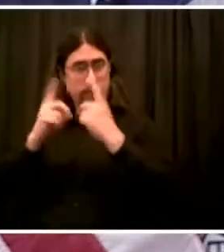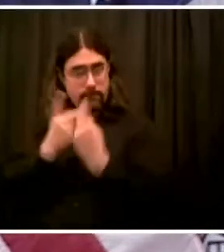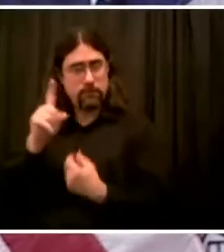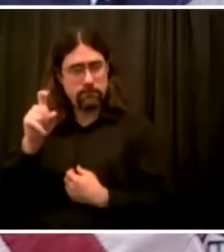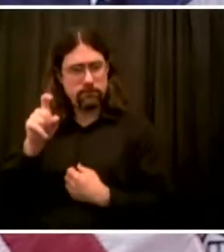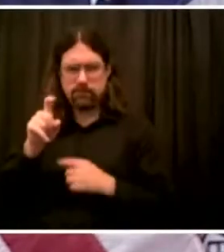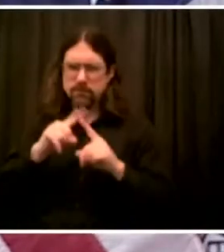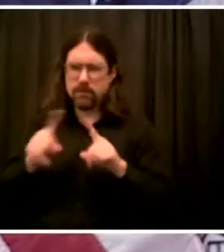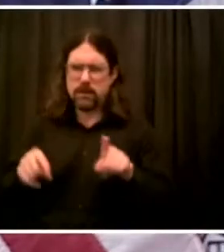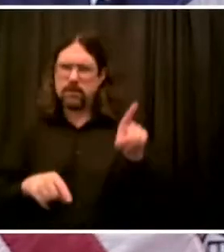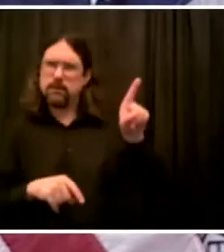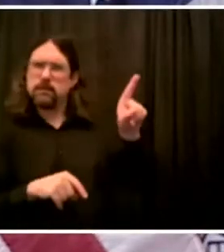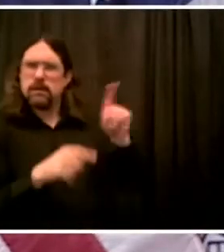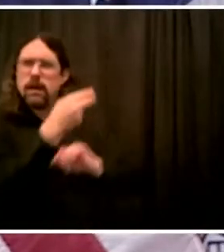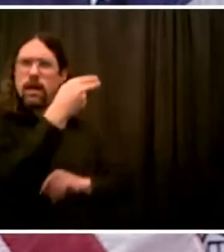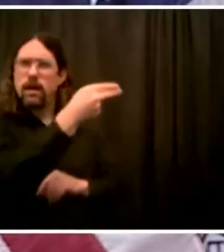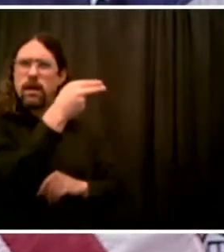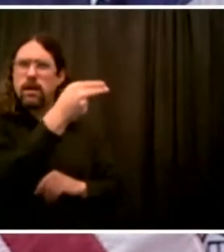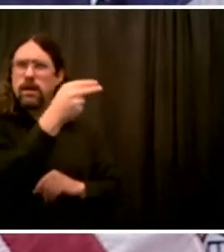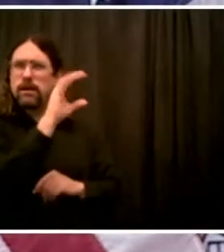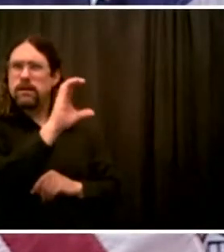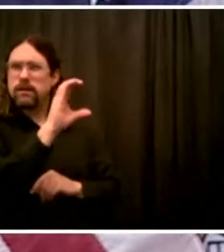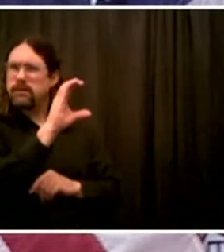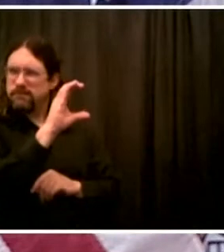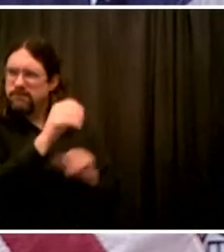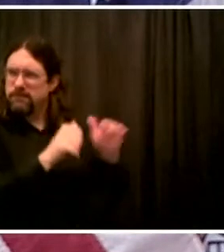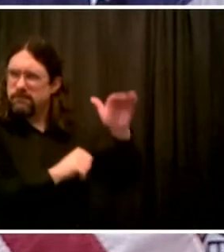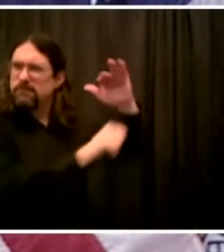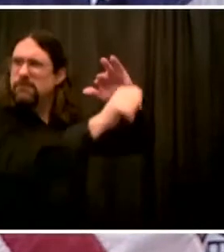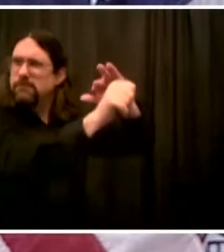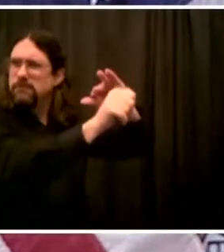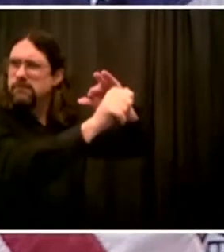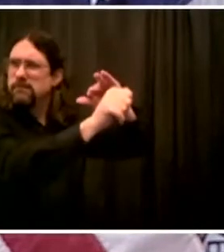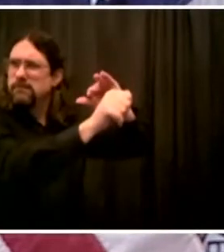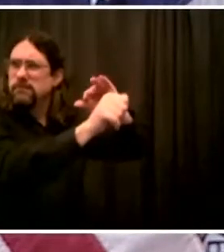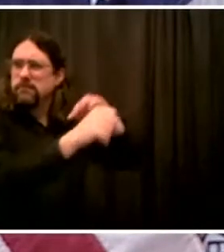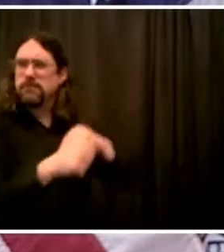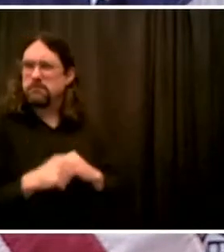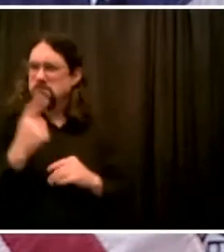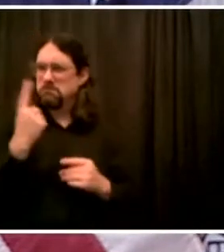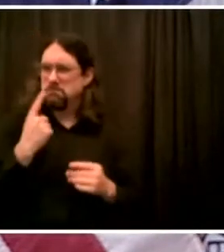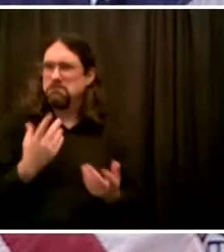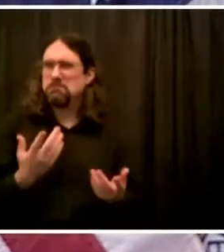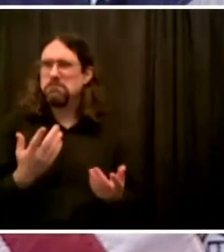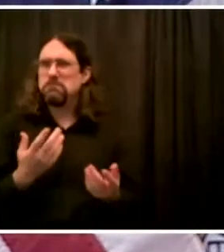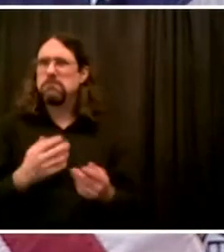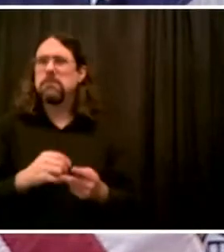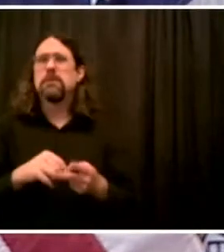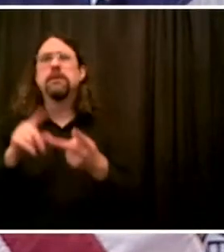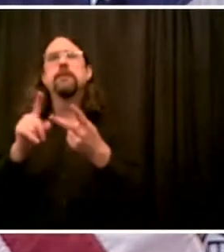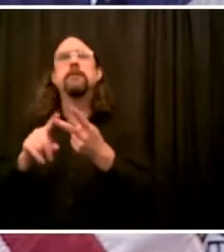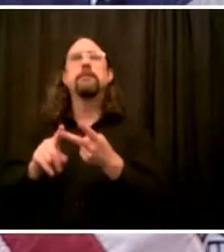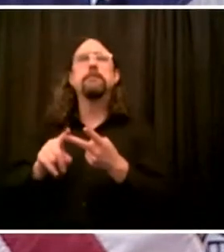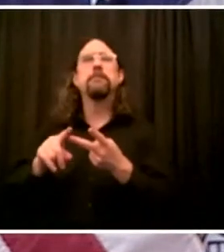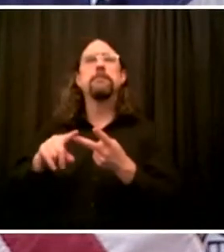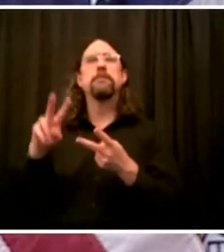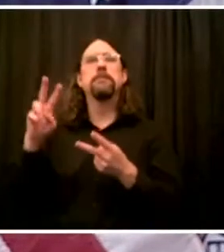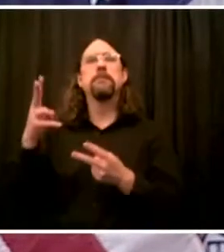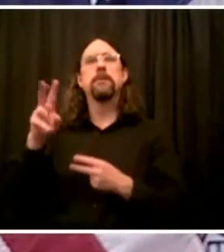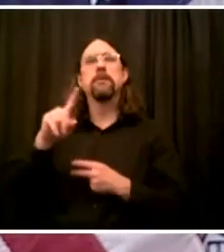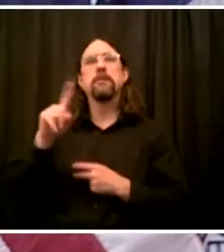just want to understand, if 200 some people went into shelter, are you saying the other 600 were driven to the shelter